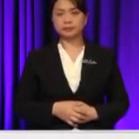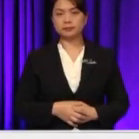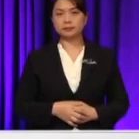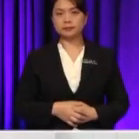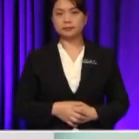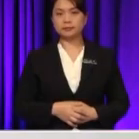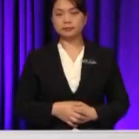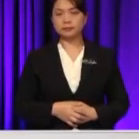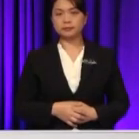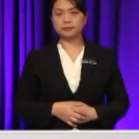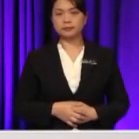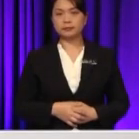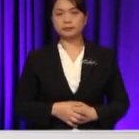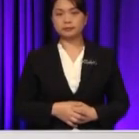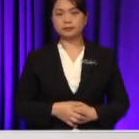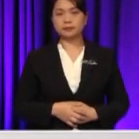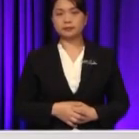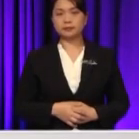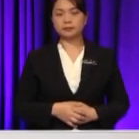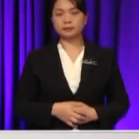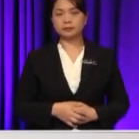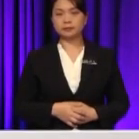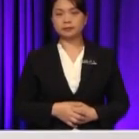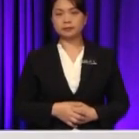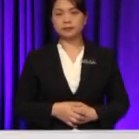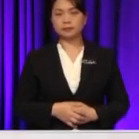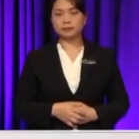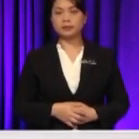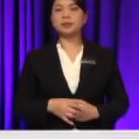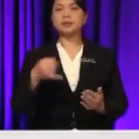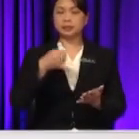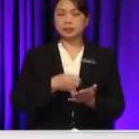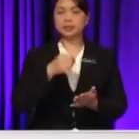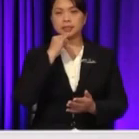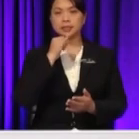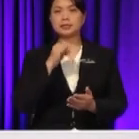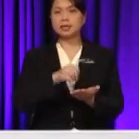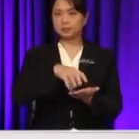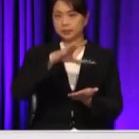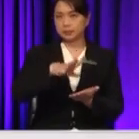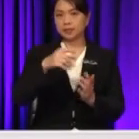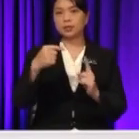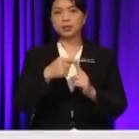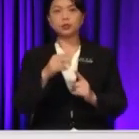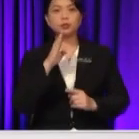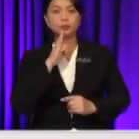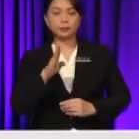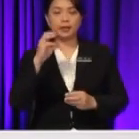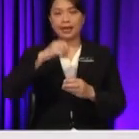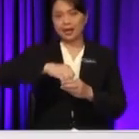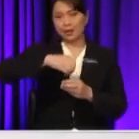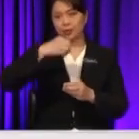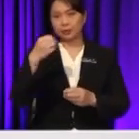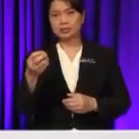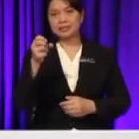is expensive. Maybe you can add up some. It is expensive to eat outside. Okay. Eating at home is definitely a good choice because it